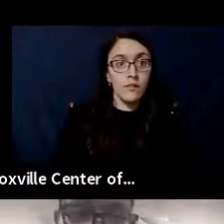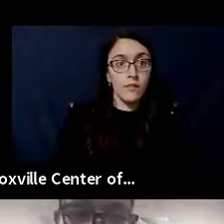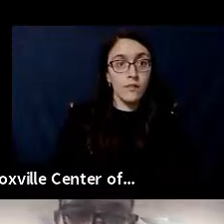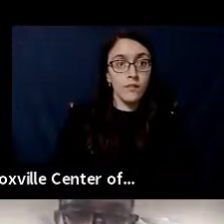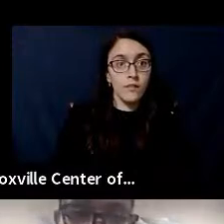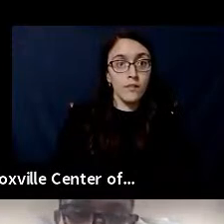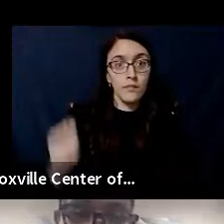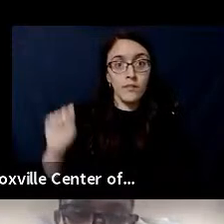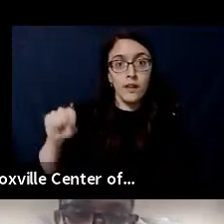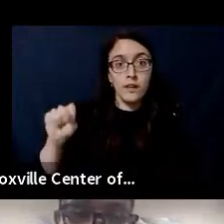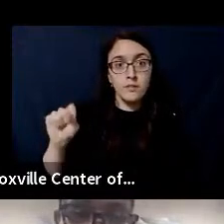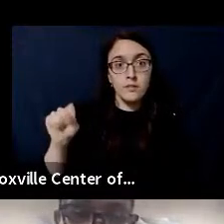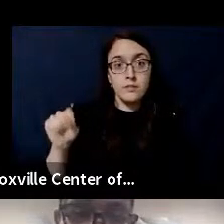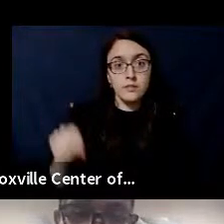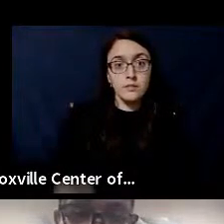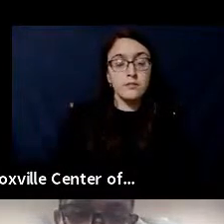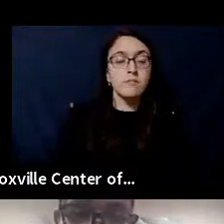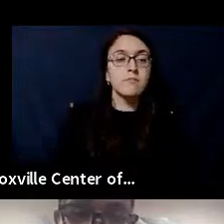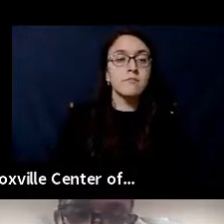Yes.